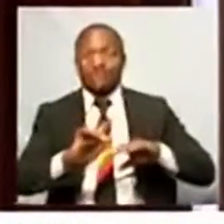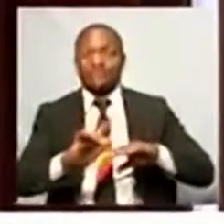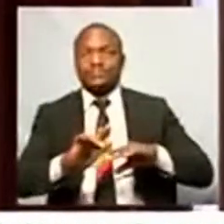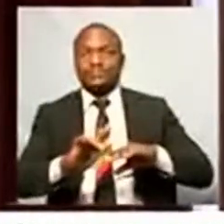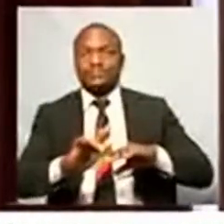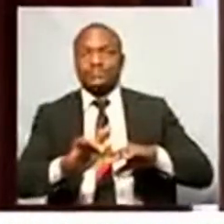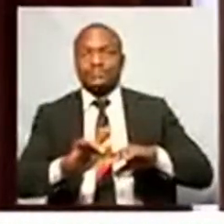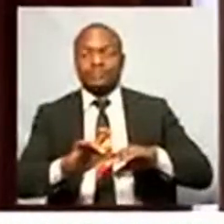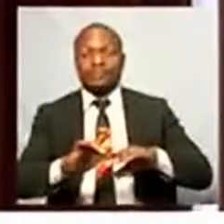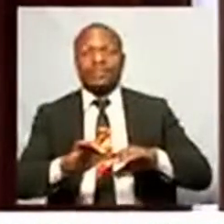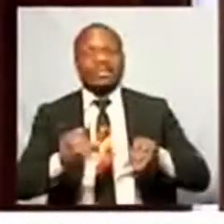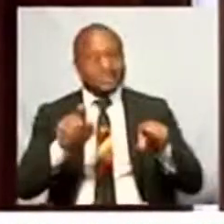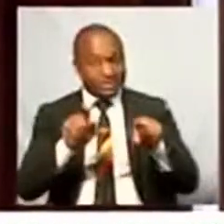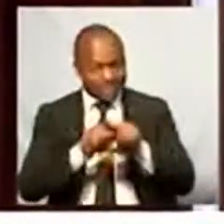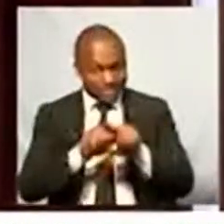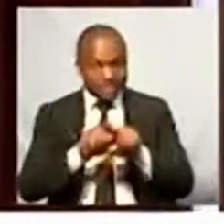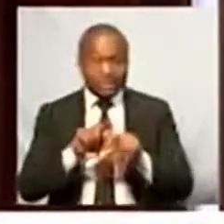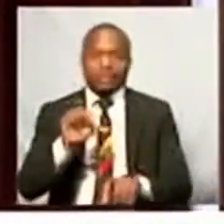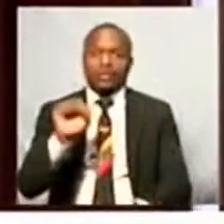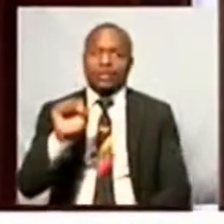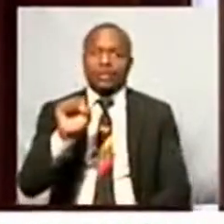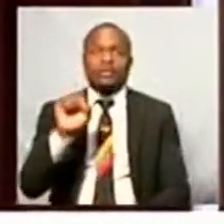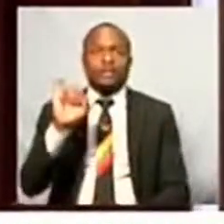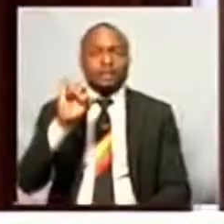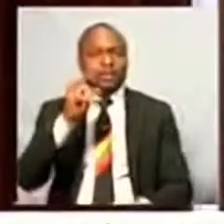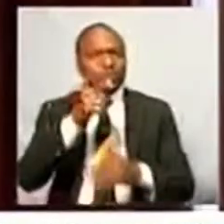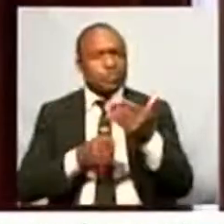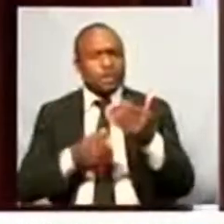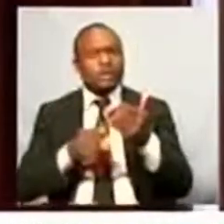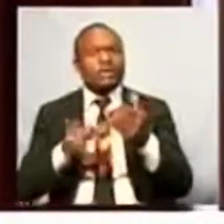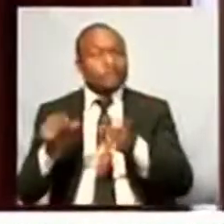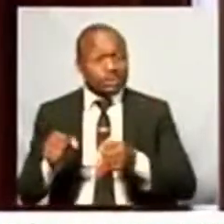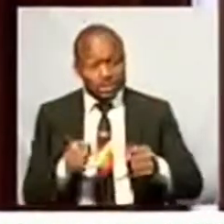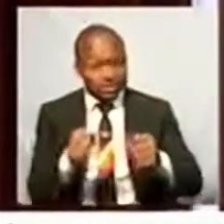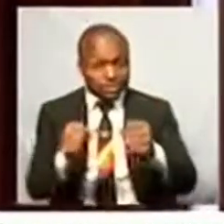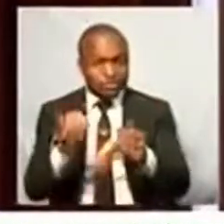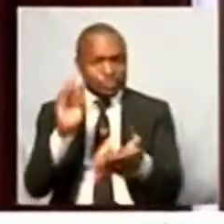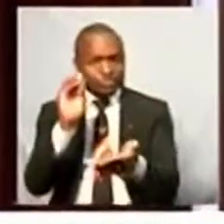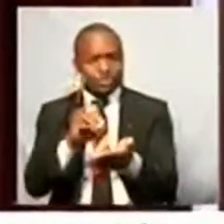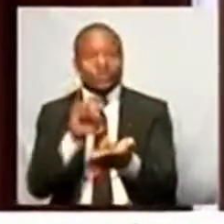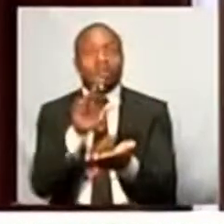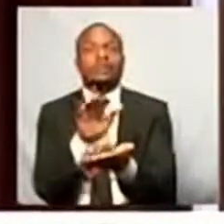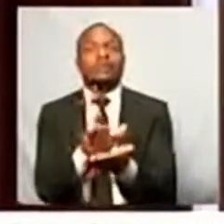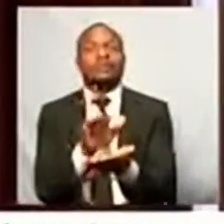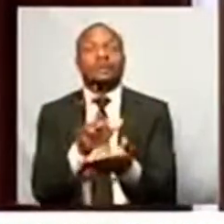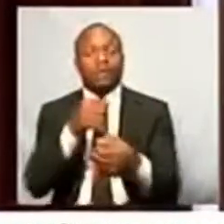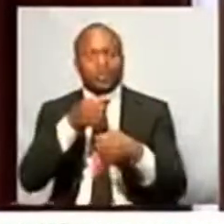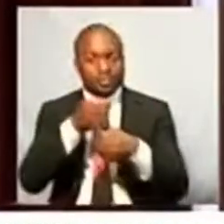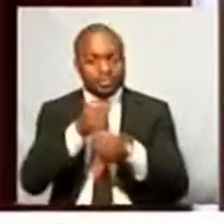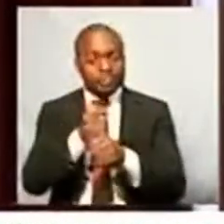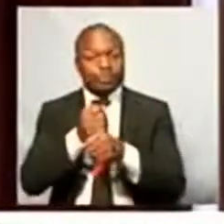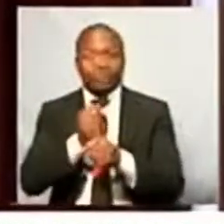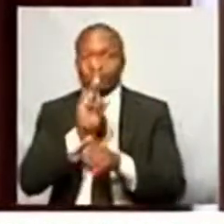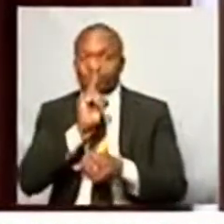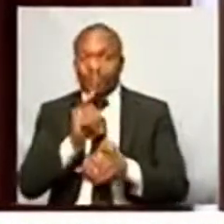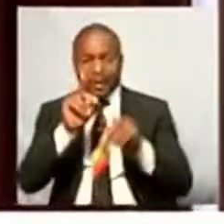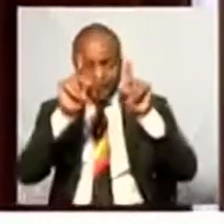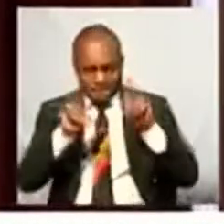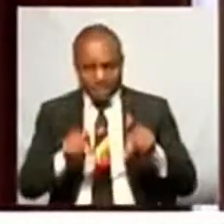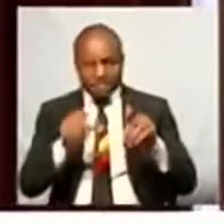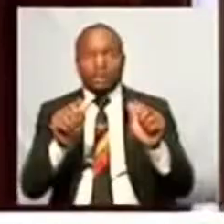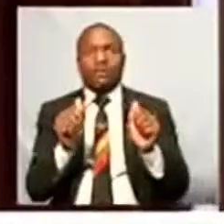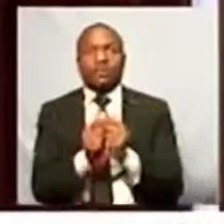the same SI, what strategies have you put up in place to ensure that persons